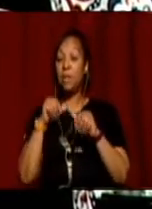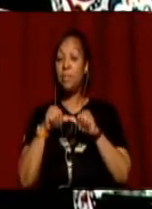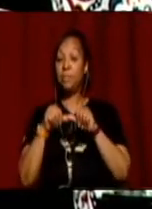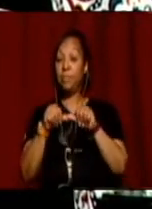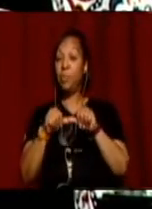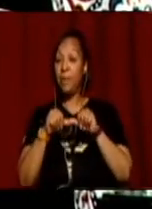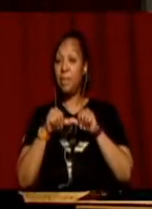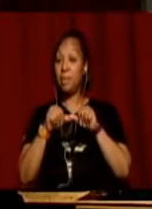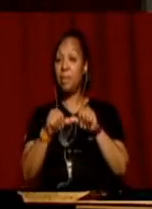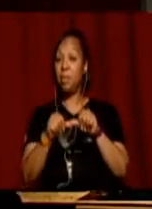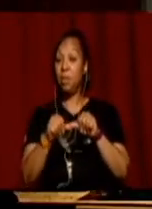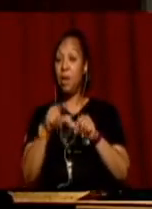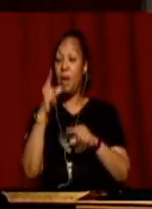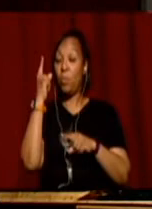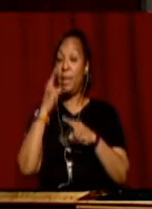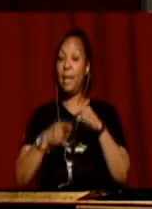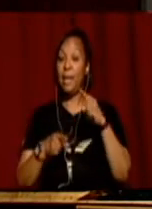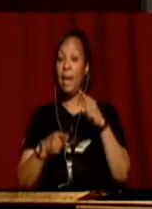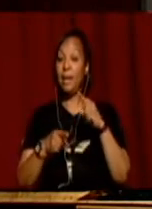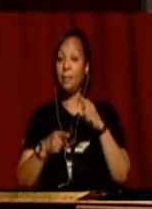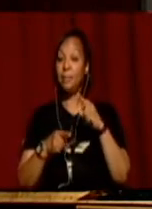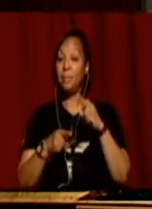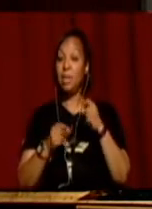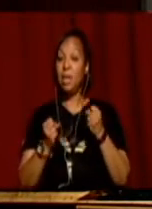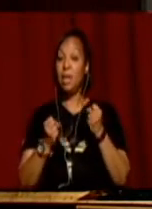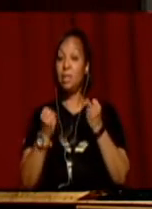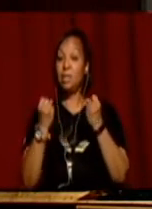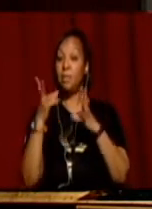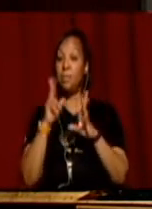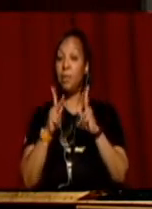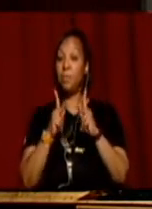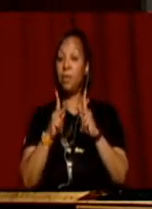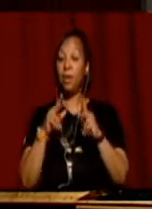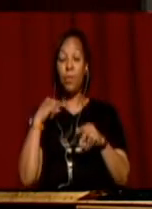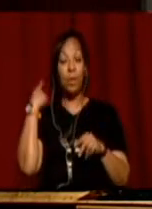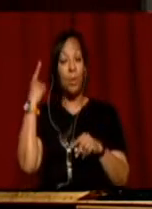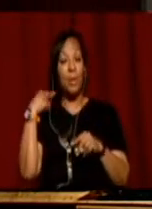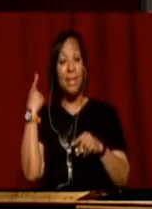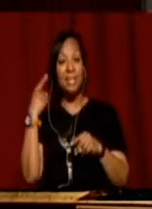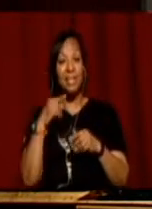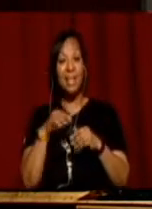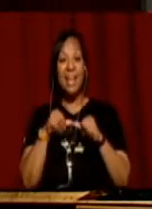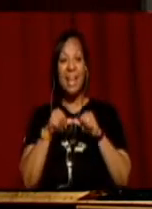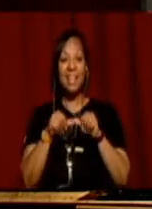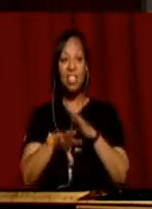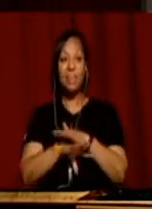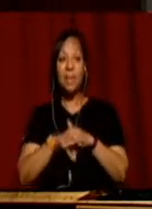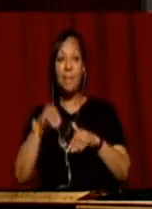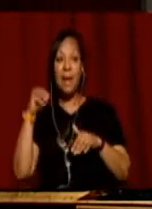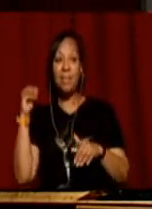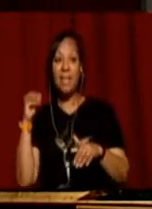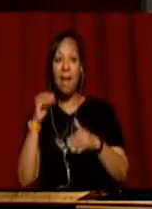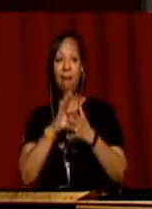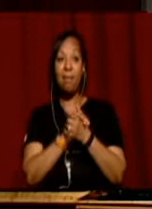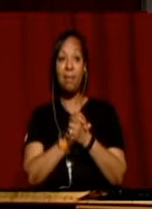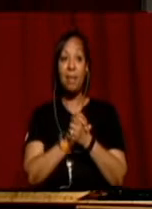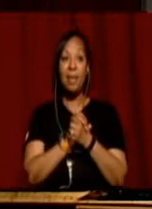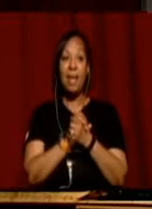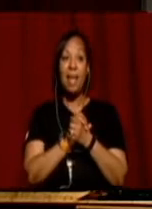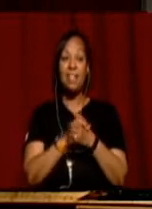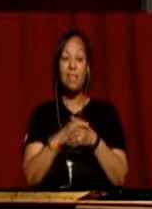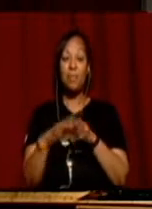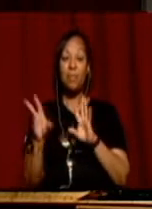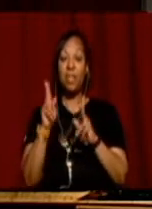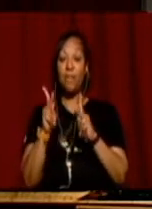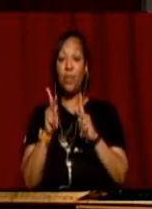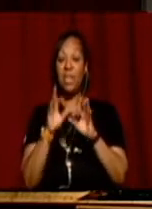haul, and we cannot, as so many people I know are stir crazy and anxious to get outside and to be with their friends